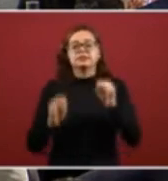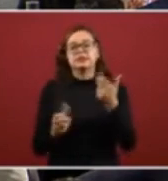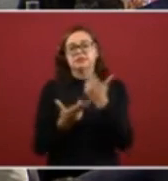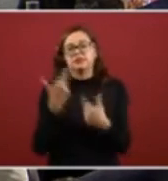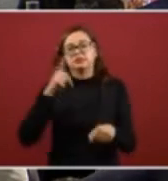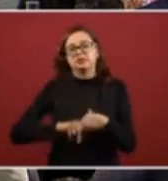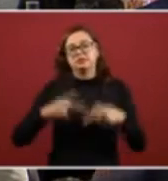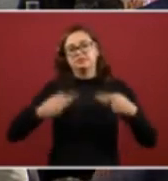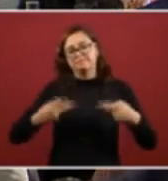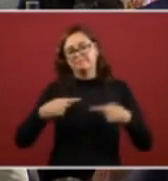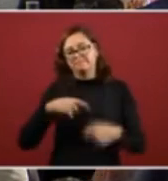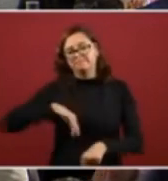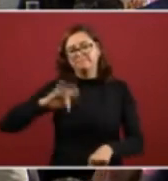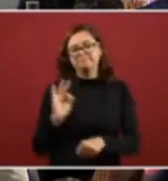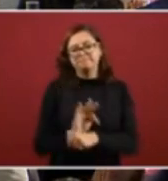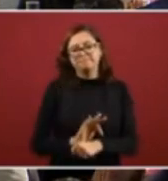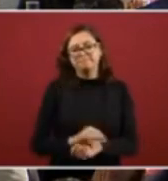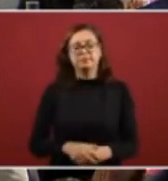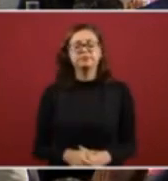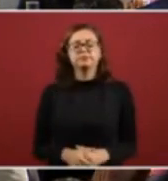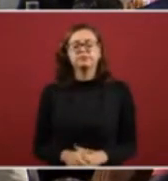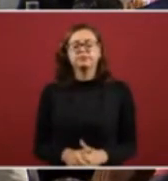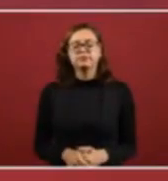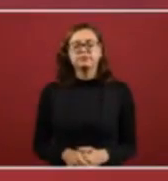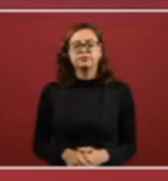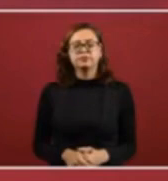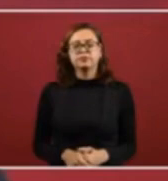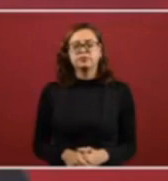functions nationally to protect the people.